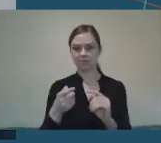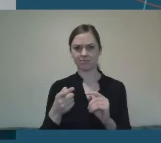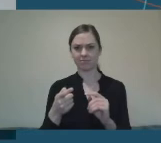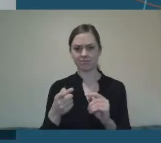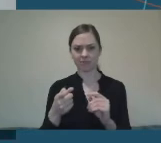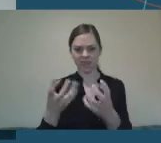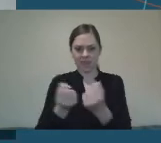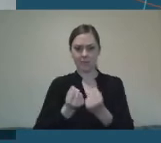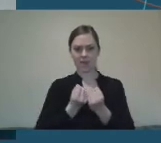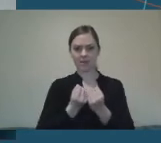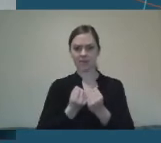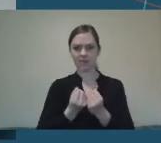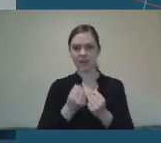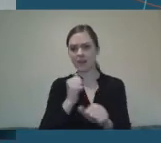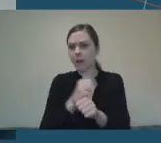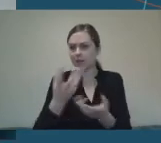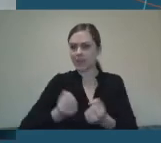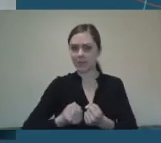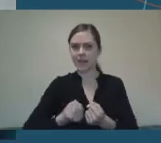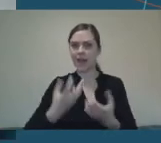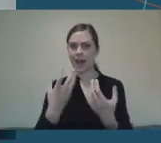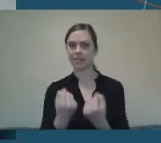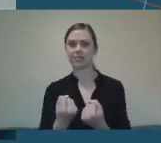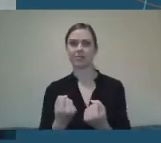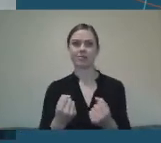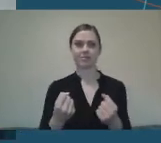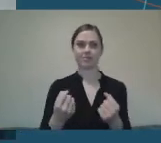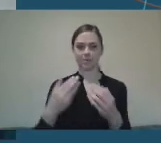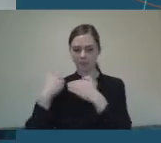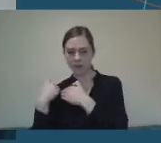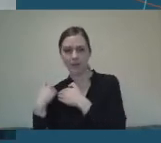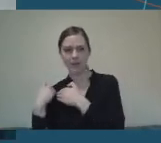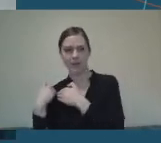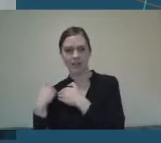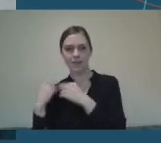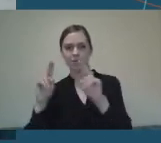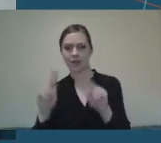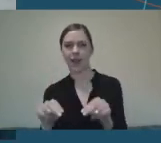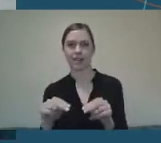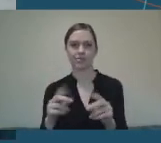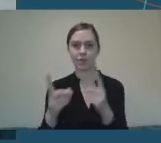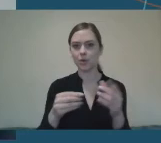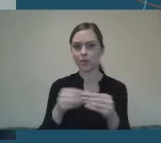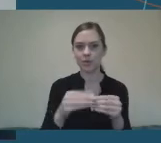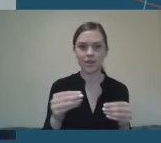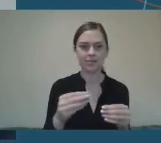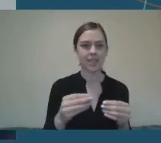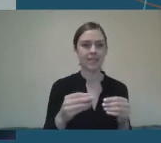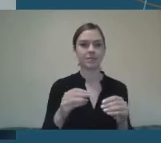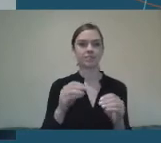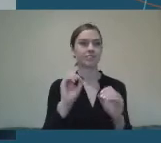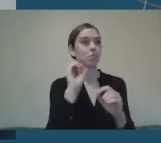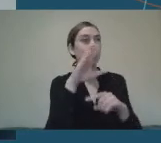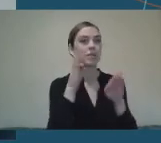amount that you can just do, and it can be a very easy process of just signing up to the charter and sharing a few posts on Facebook, but you have to